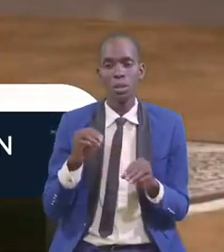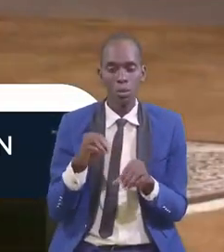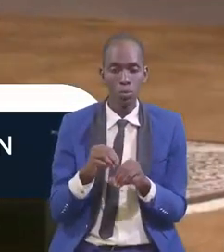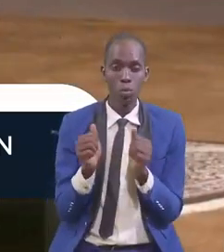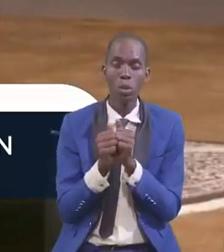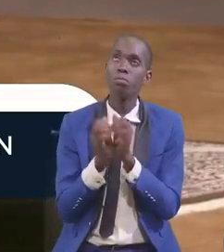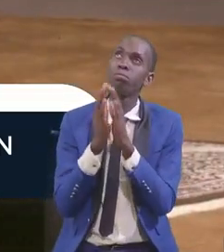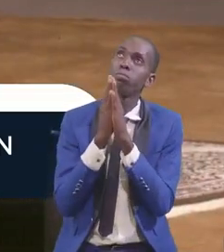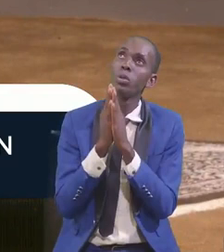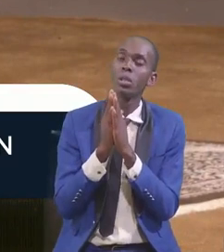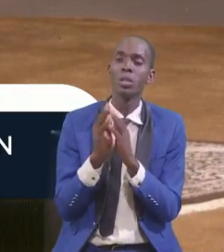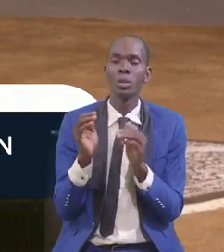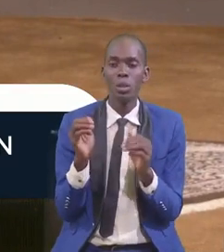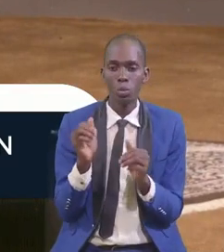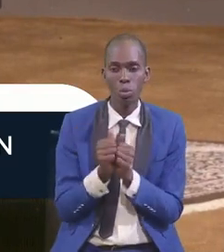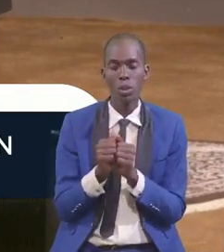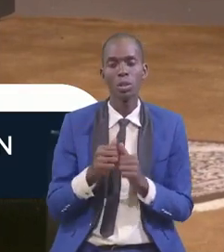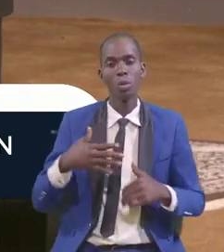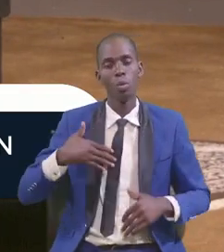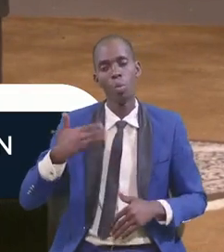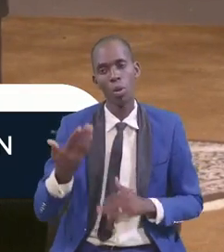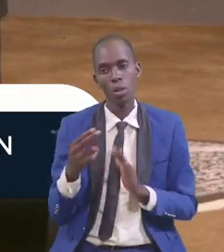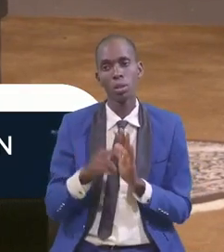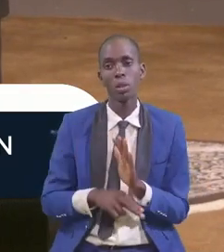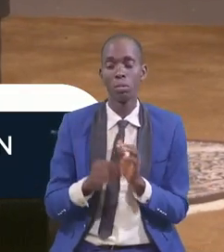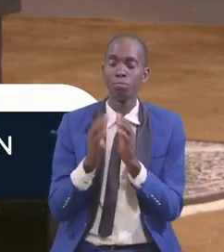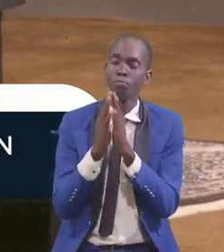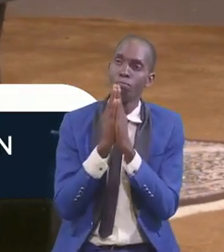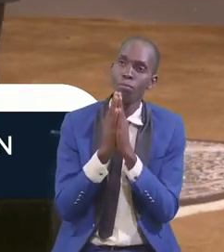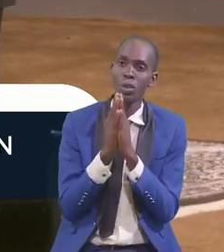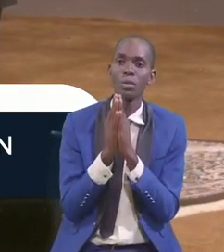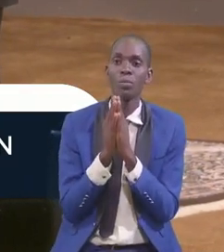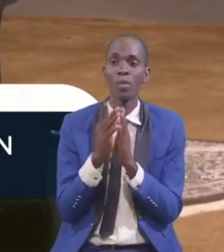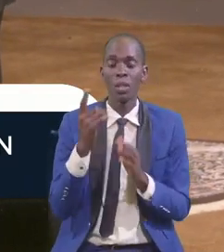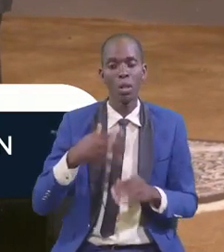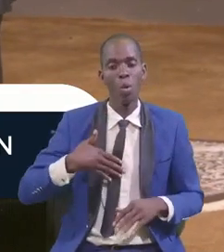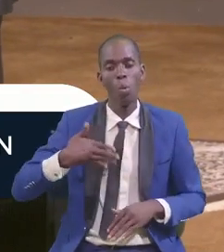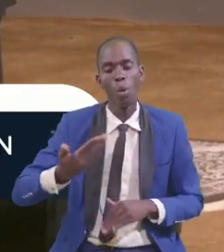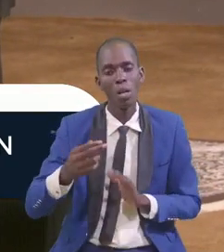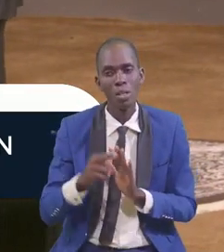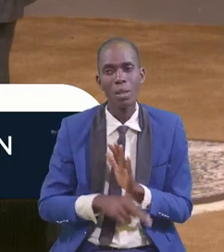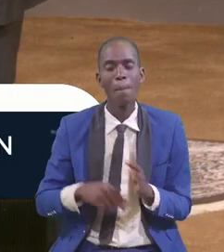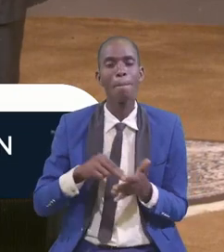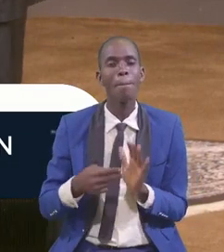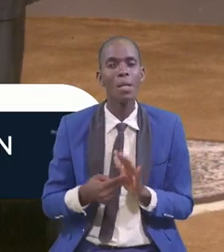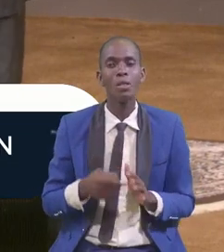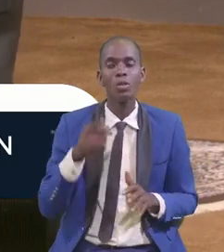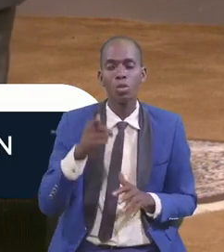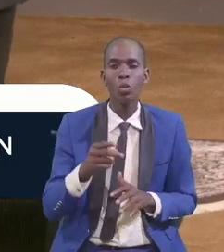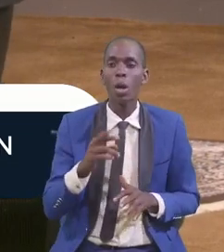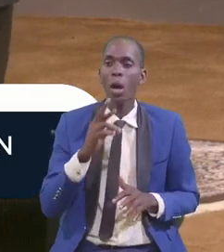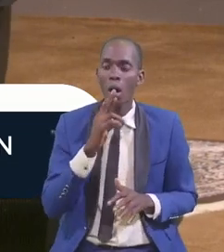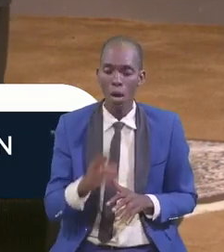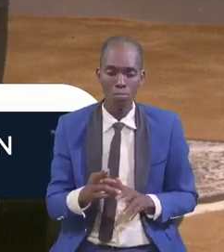Supplication with willingness. Supplication is prayer. The willingness is, really, you don't want